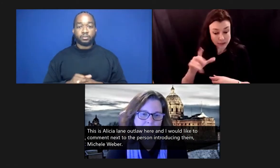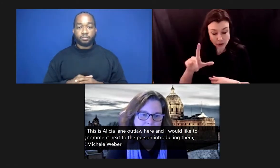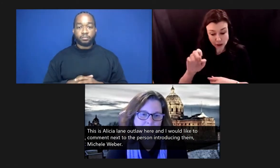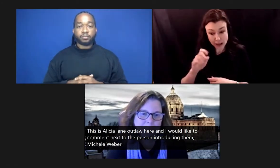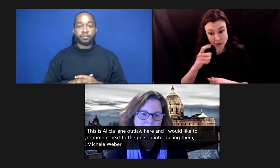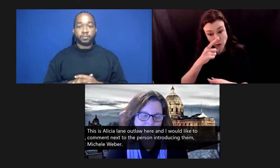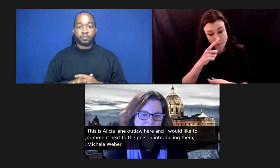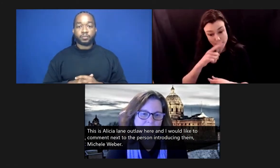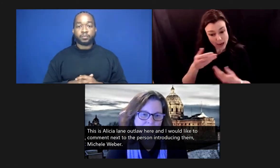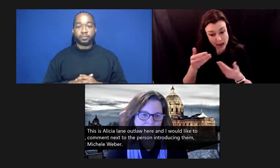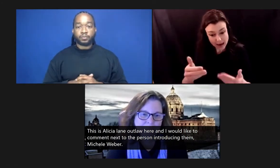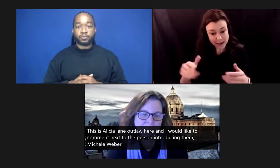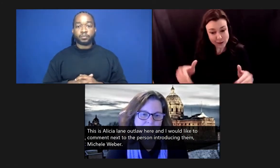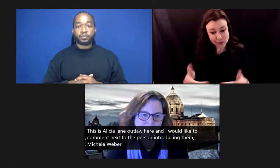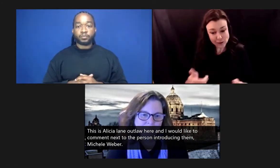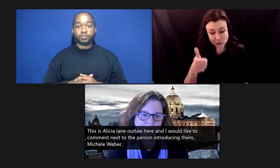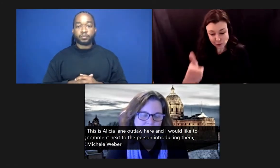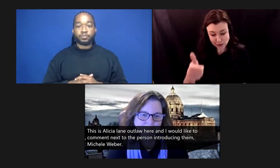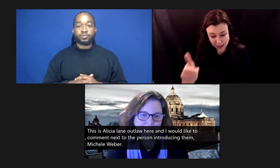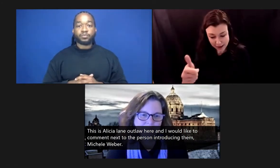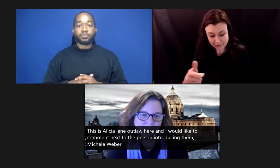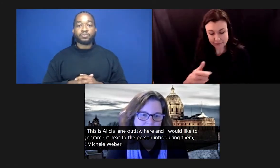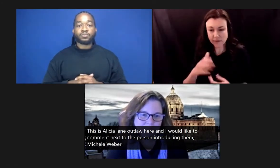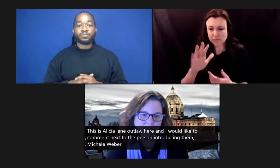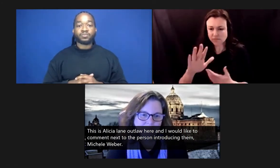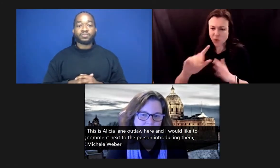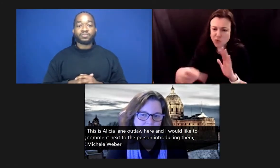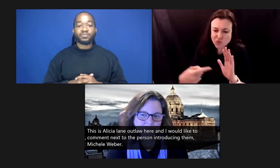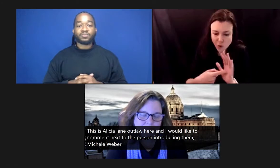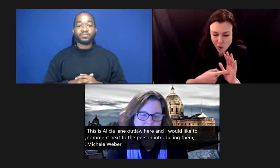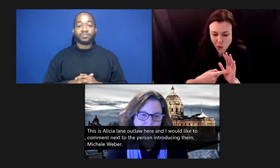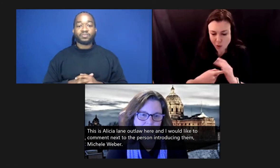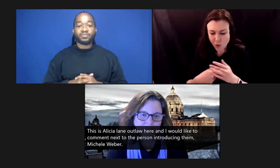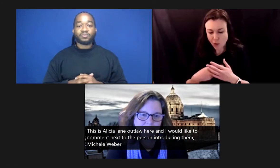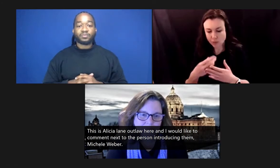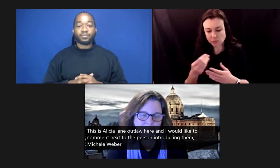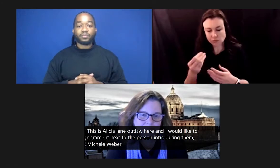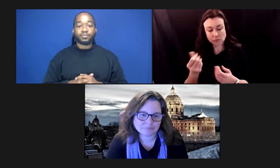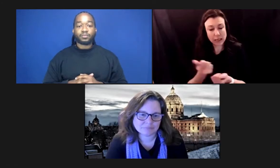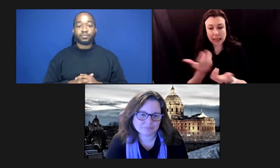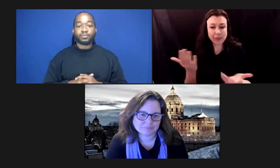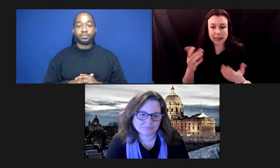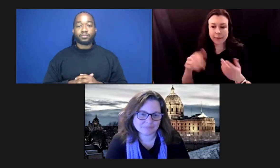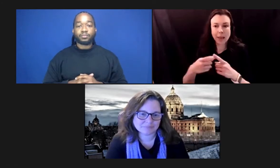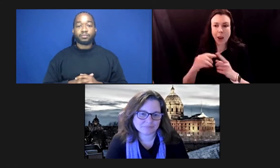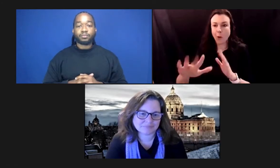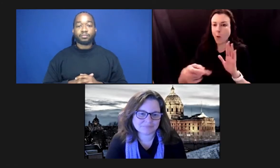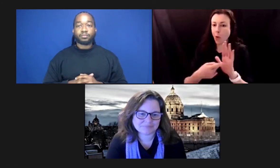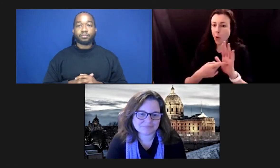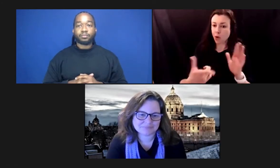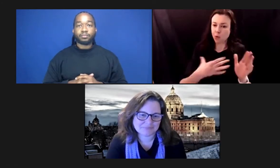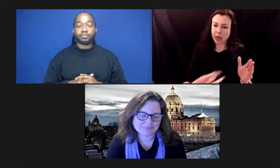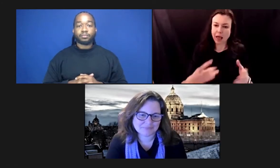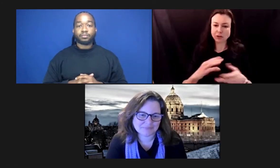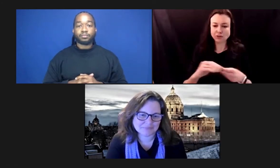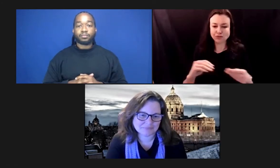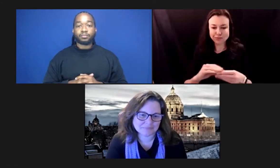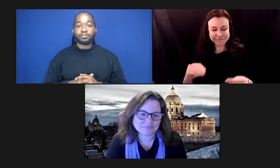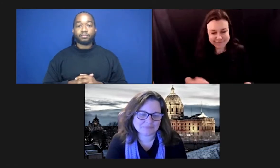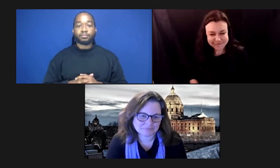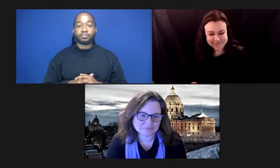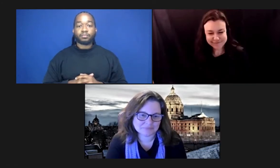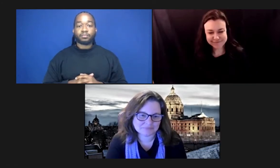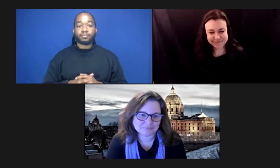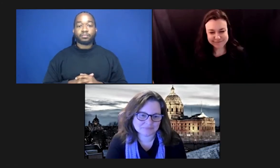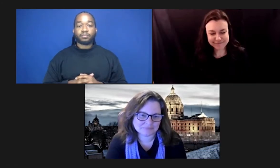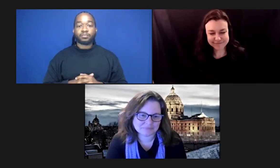LCC, the Legislative Commission. And do you mind introducing yourself, Michelle, and tell us anything